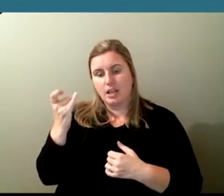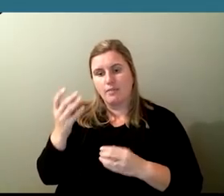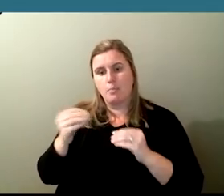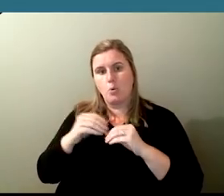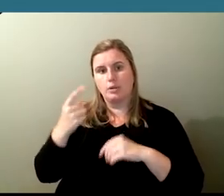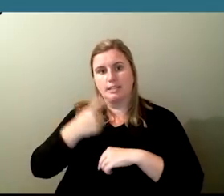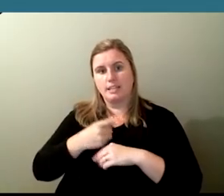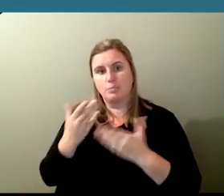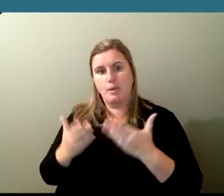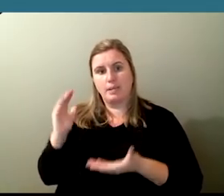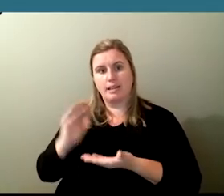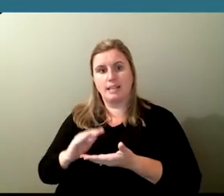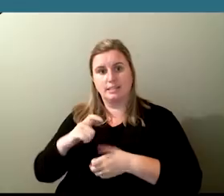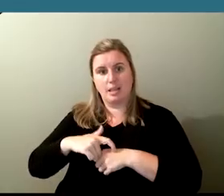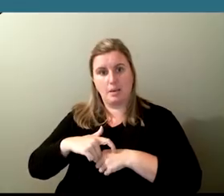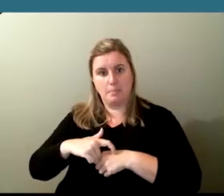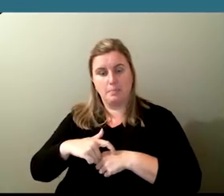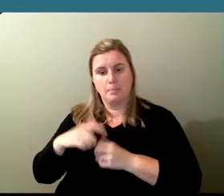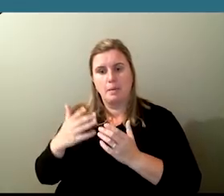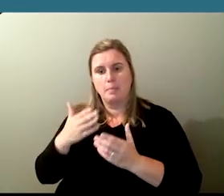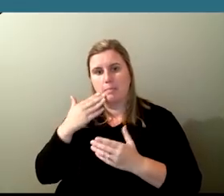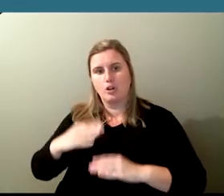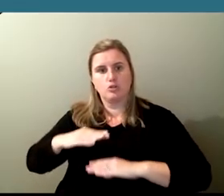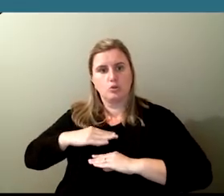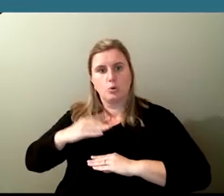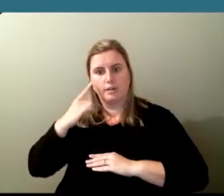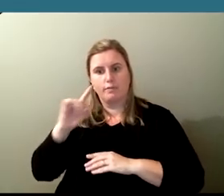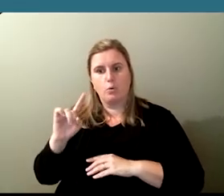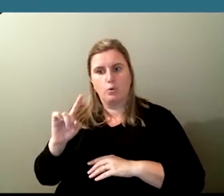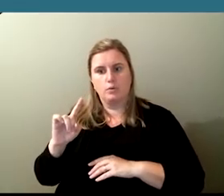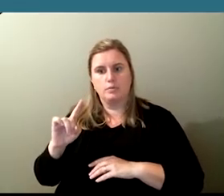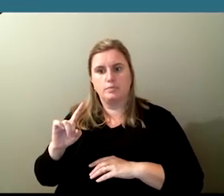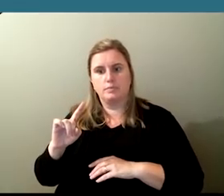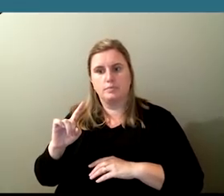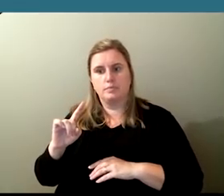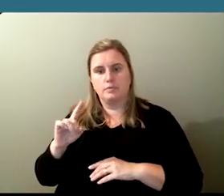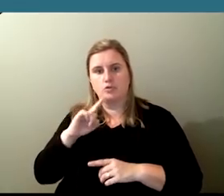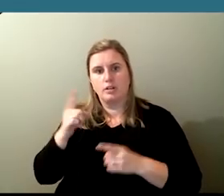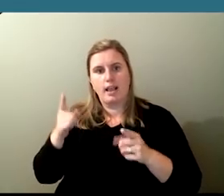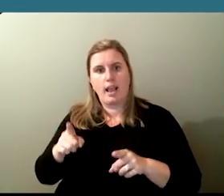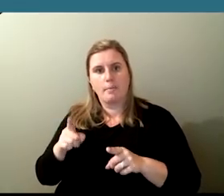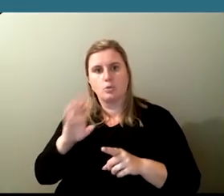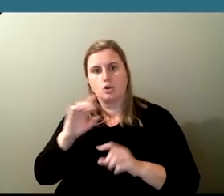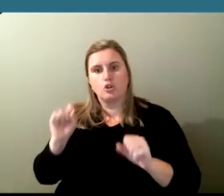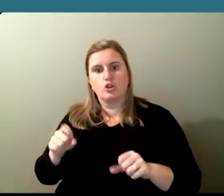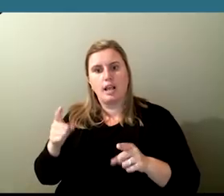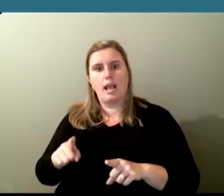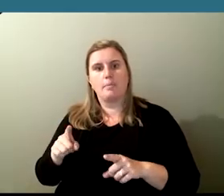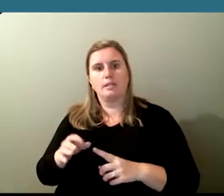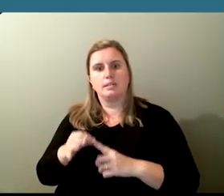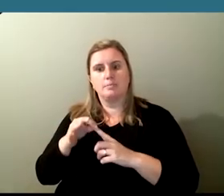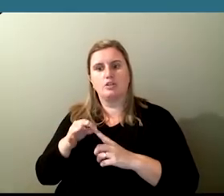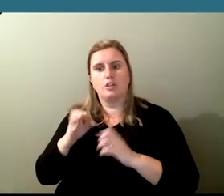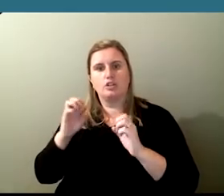and perhaps less time may be better suited for what really happens, or what could happen in special education classrooms,